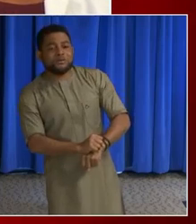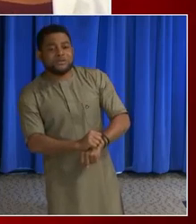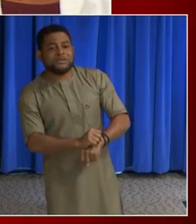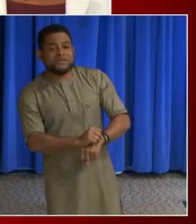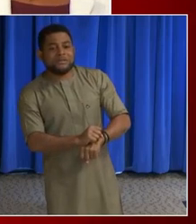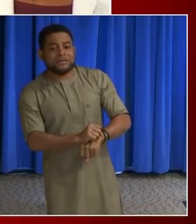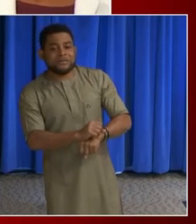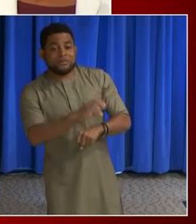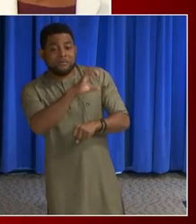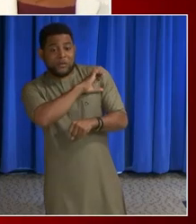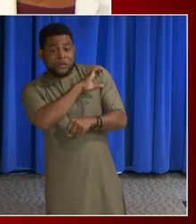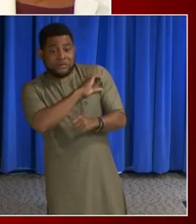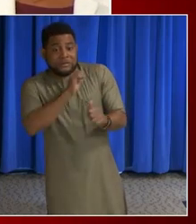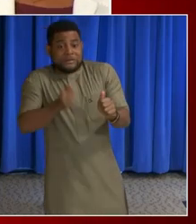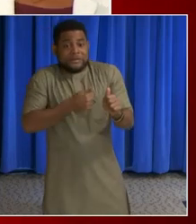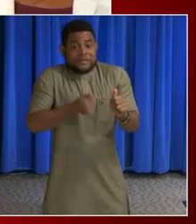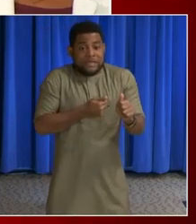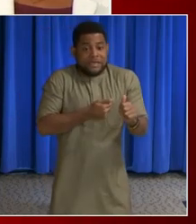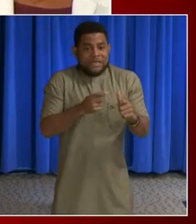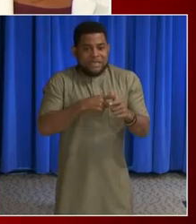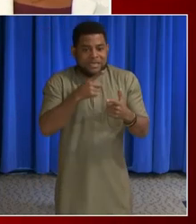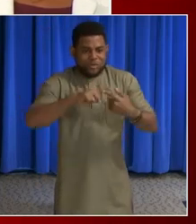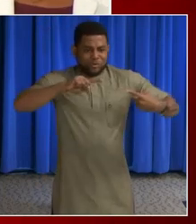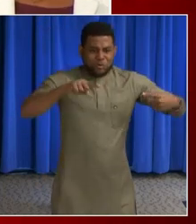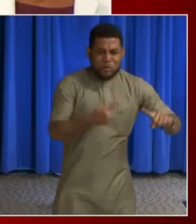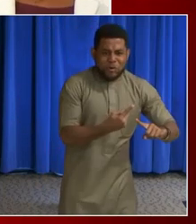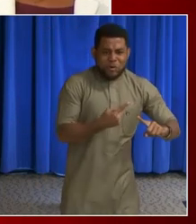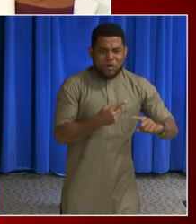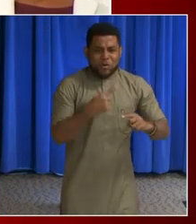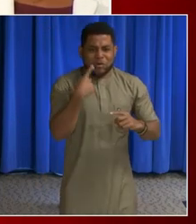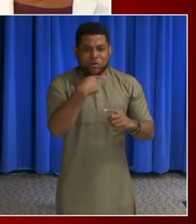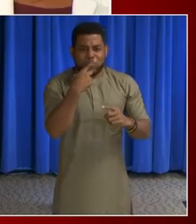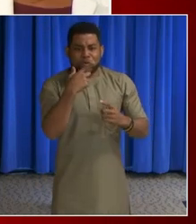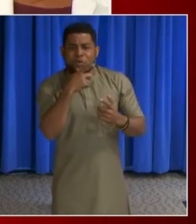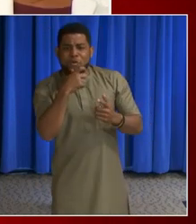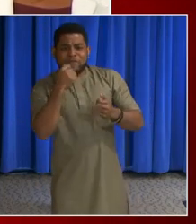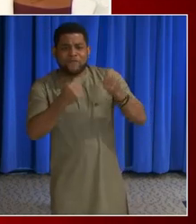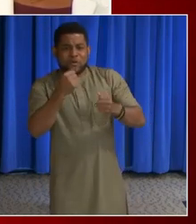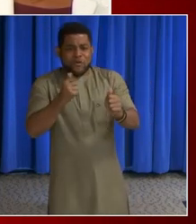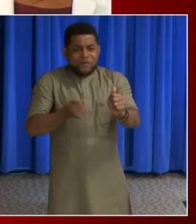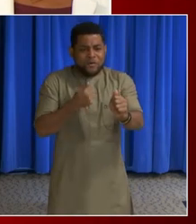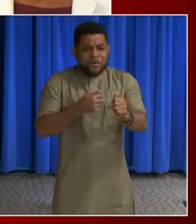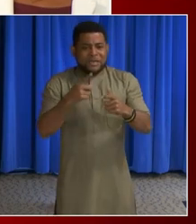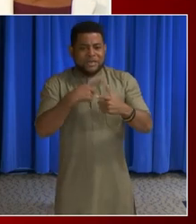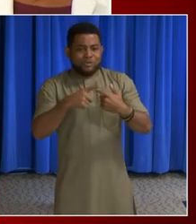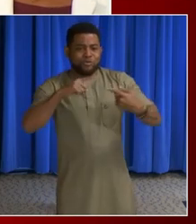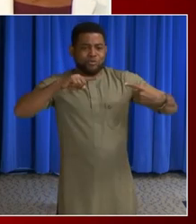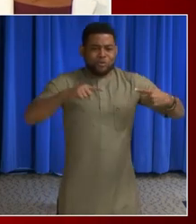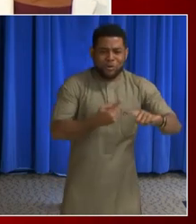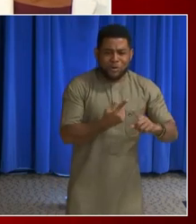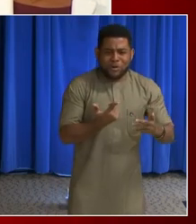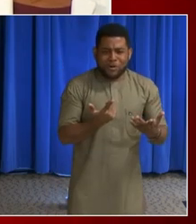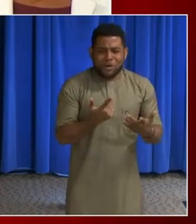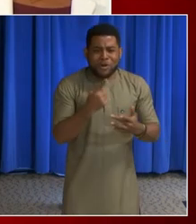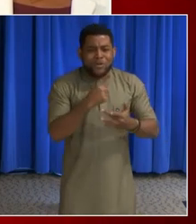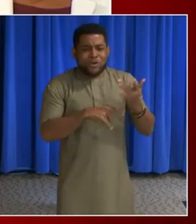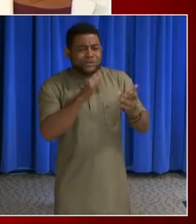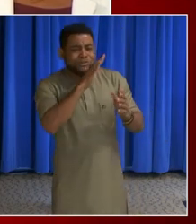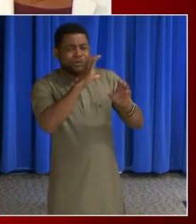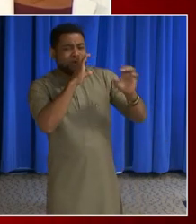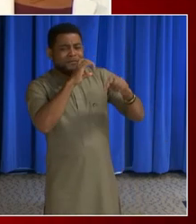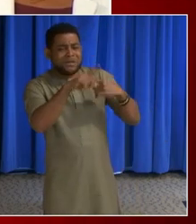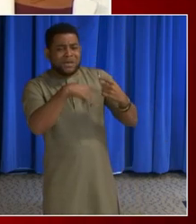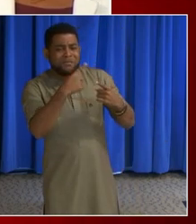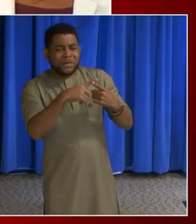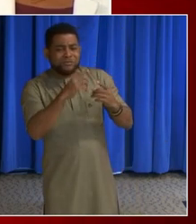getting hurt, you know, vehicle pursuits, people getting hurt. So what's the conversation like in MPD as far as communicating